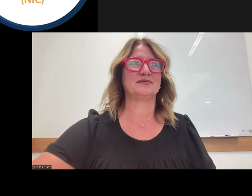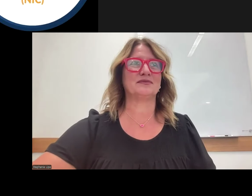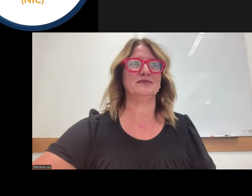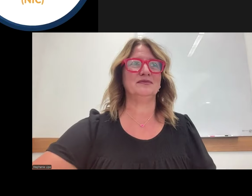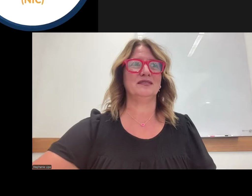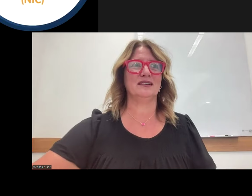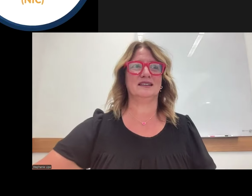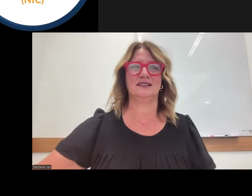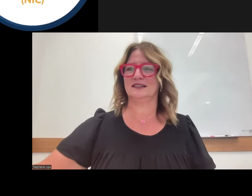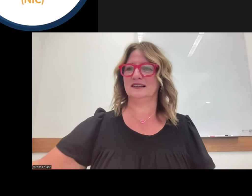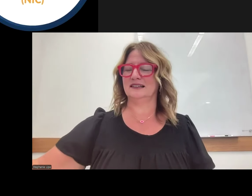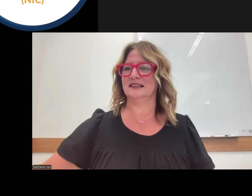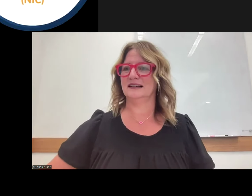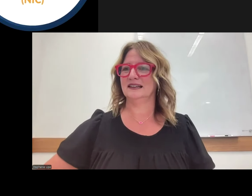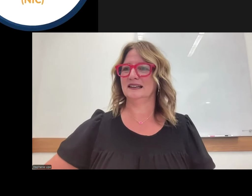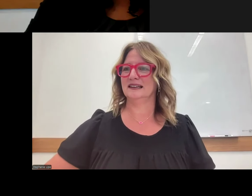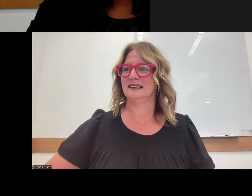camera, Sabrina.